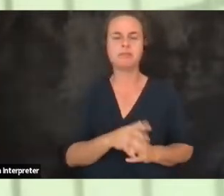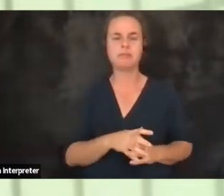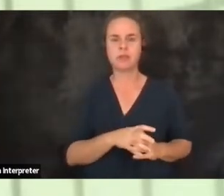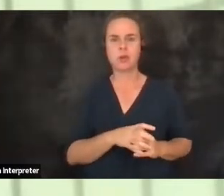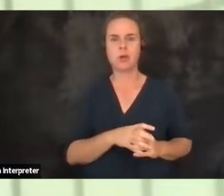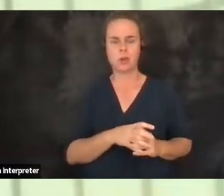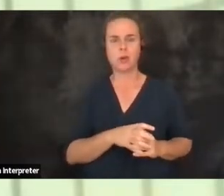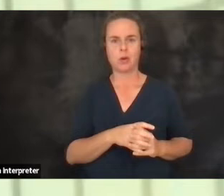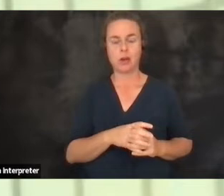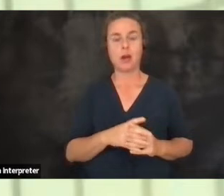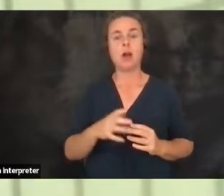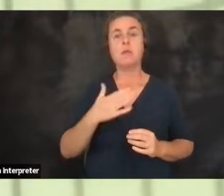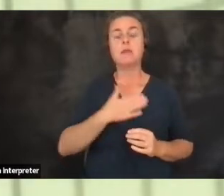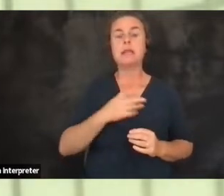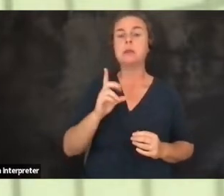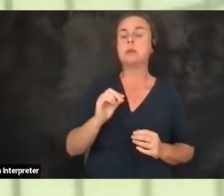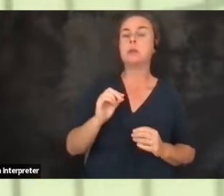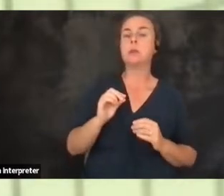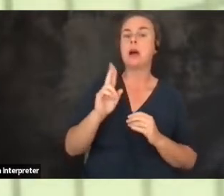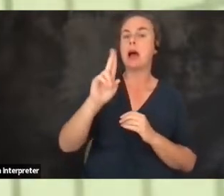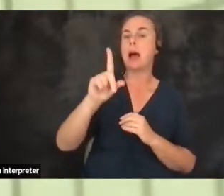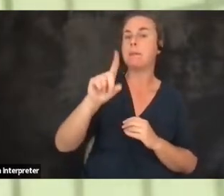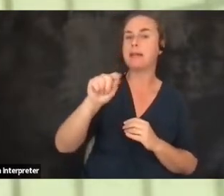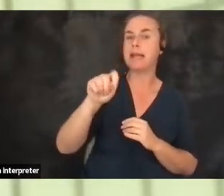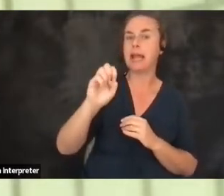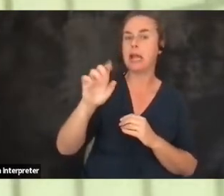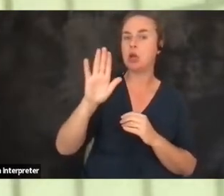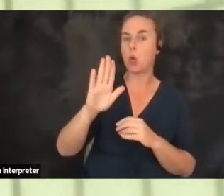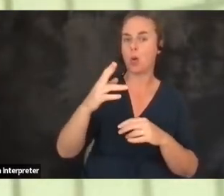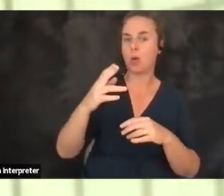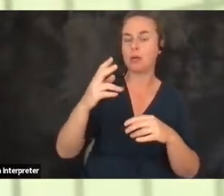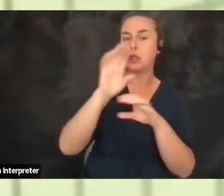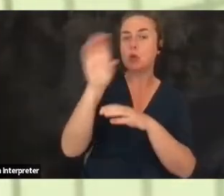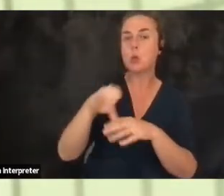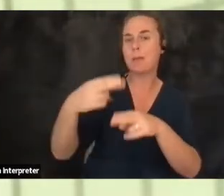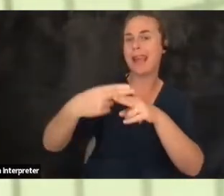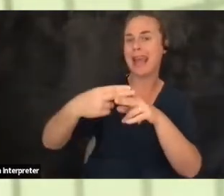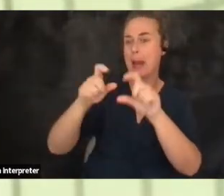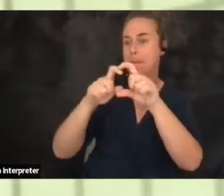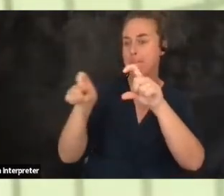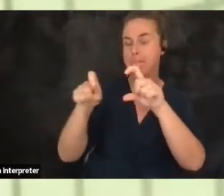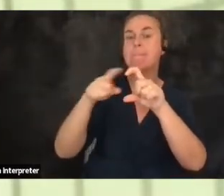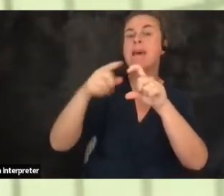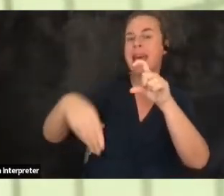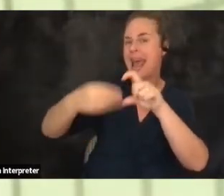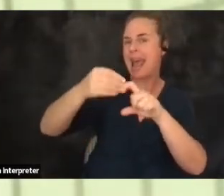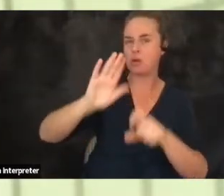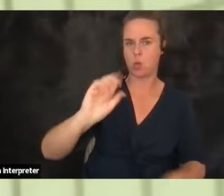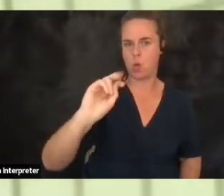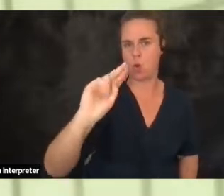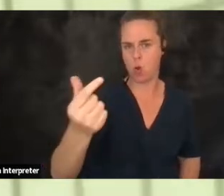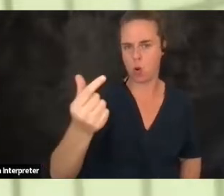if you could update your virtual name tag to add the organization or a descriptor from where you hail, please do so. And the way you do